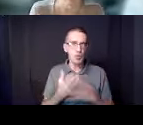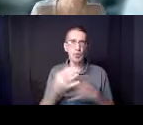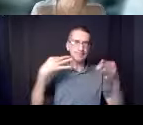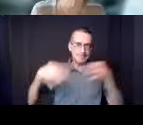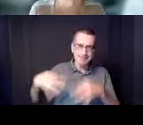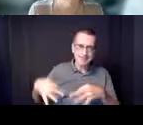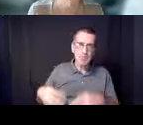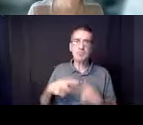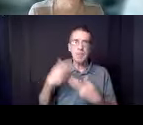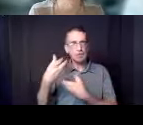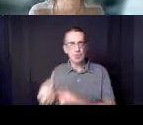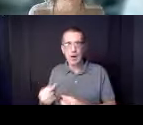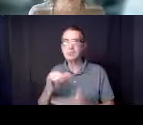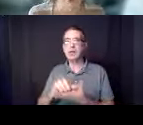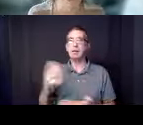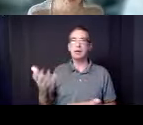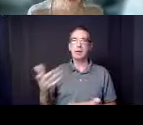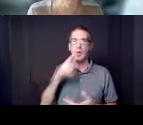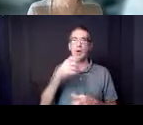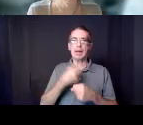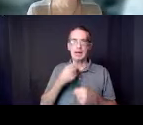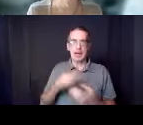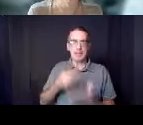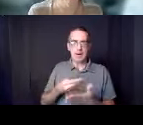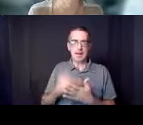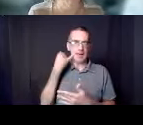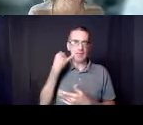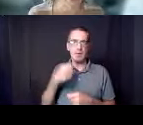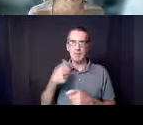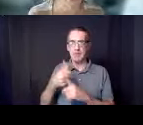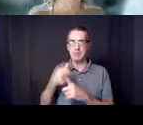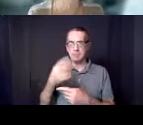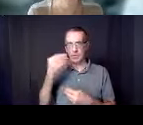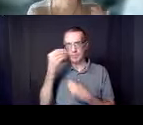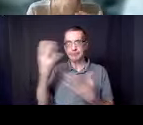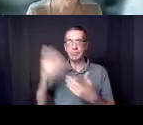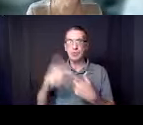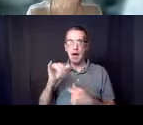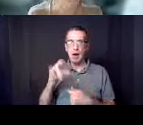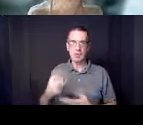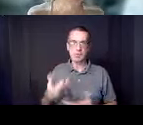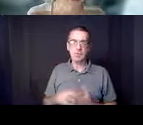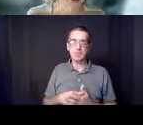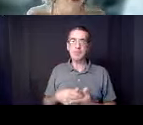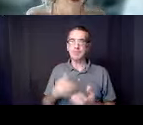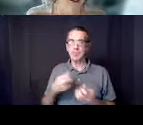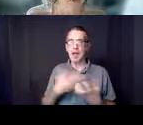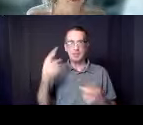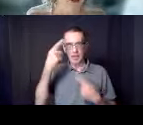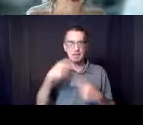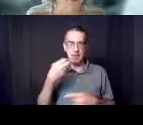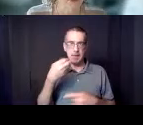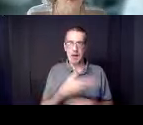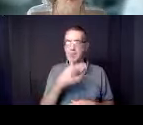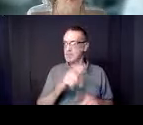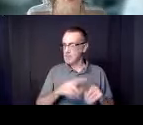them trust that they will get this money if they make themselves known to the IRS. So lots of complexity there,